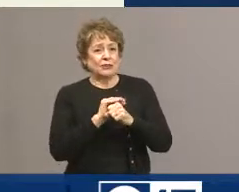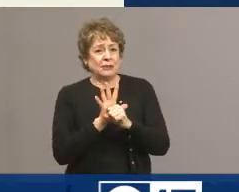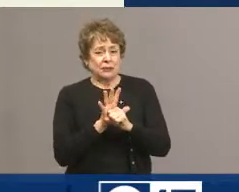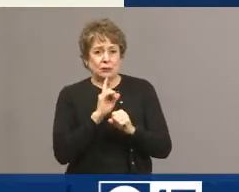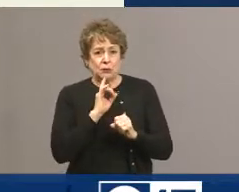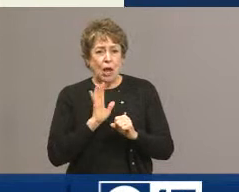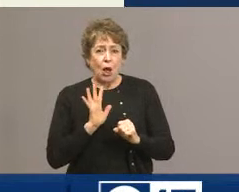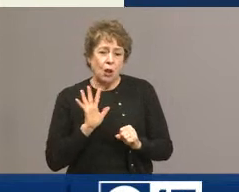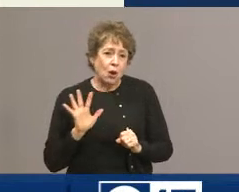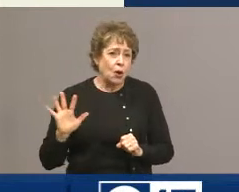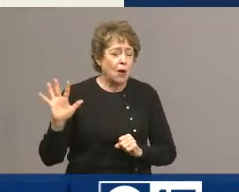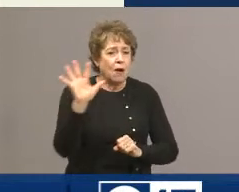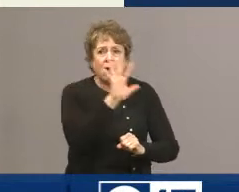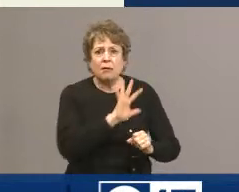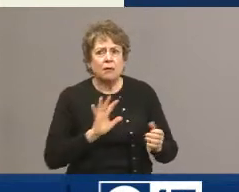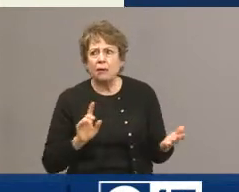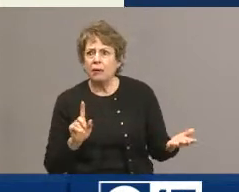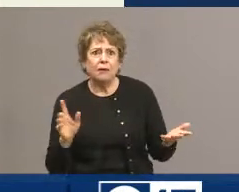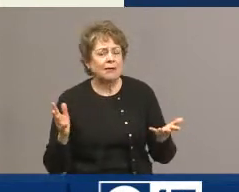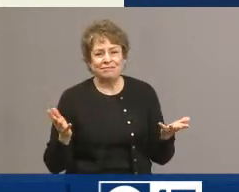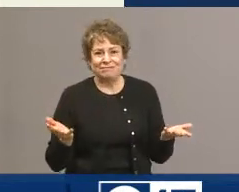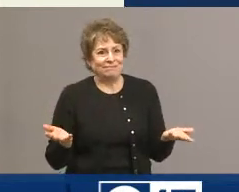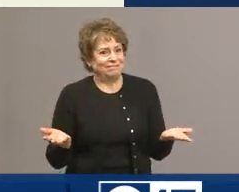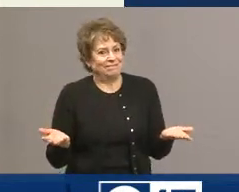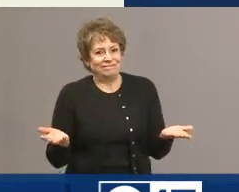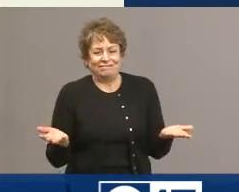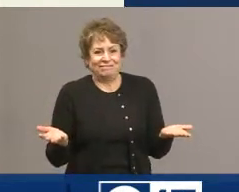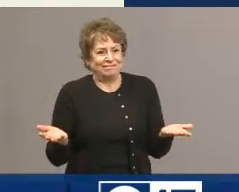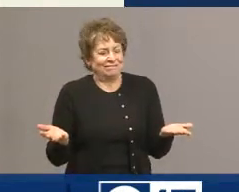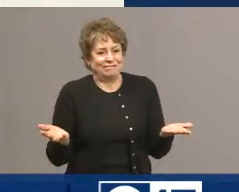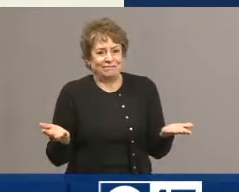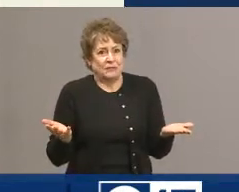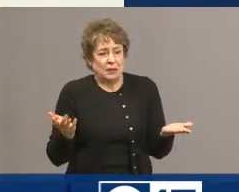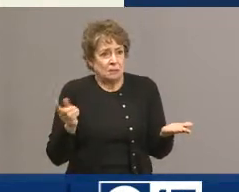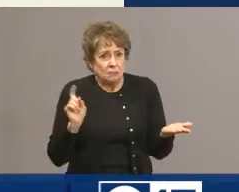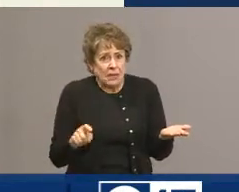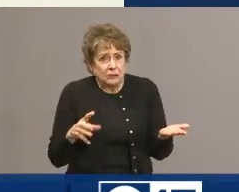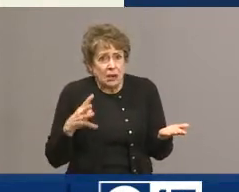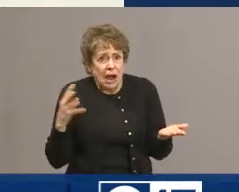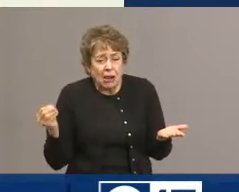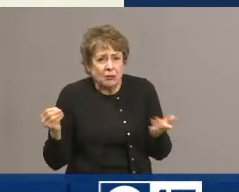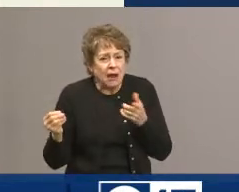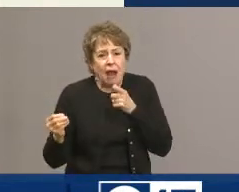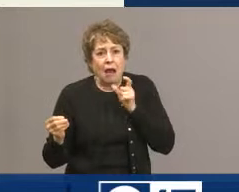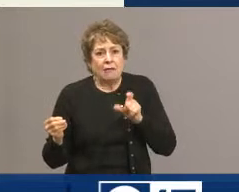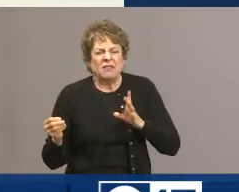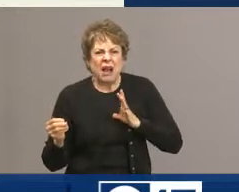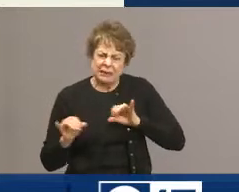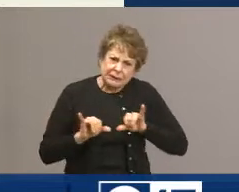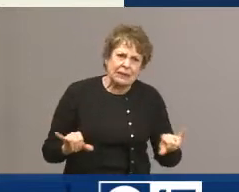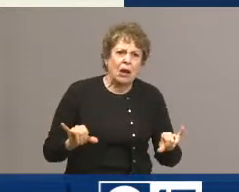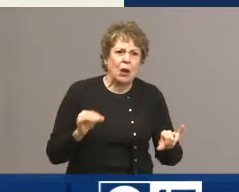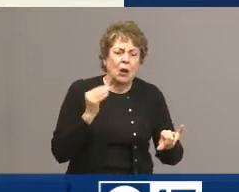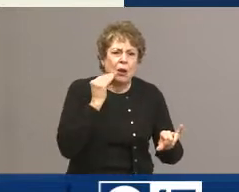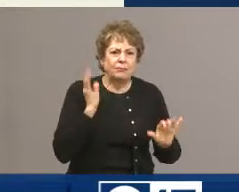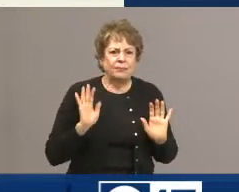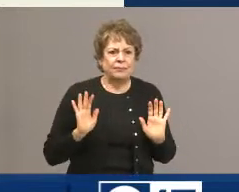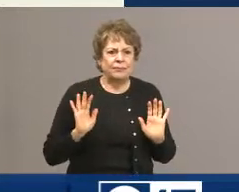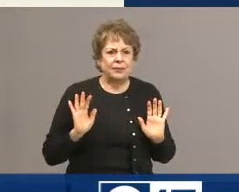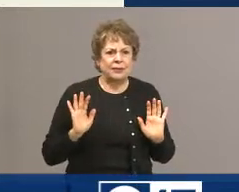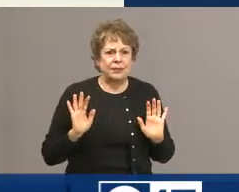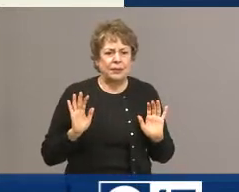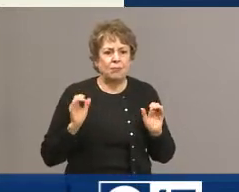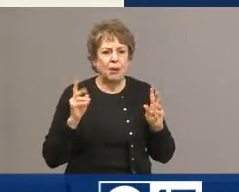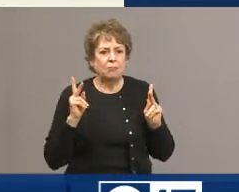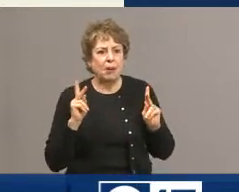many last Friday, Saturday, and Sunday that didn't go out. You are safer at home. So if you